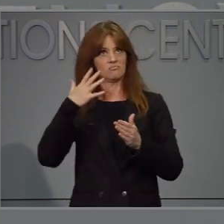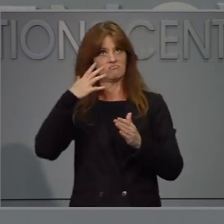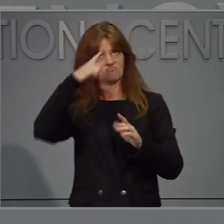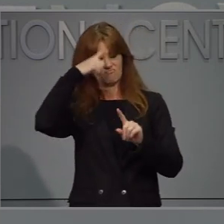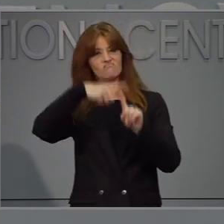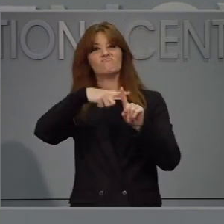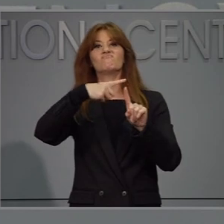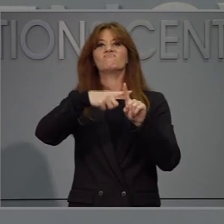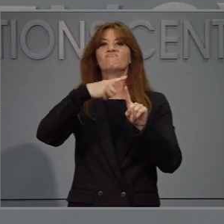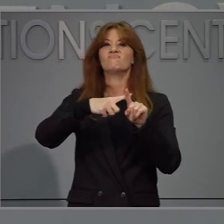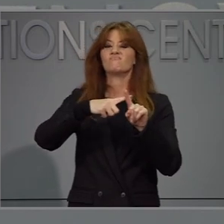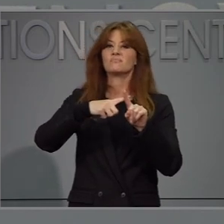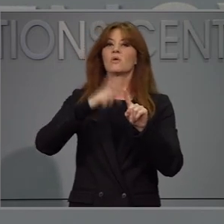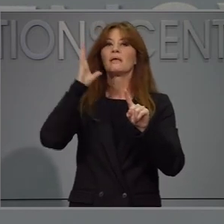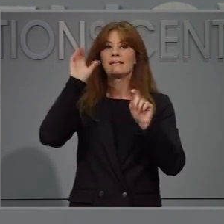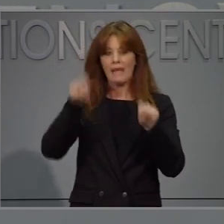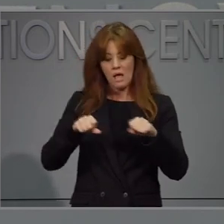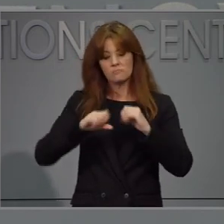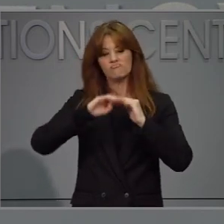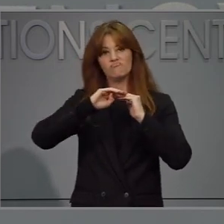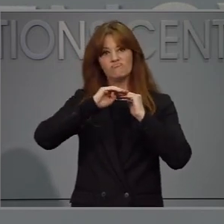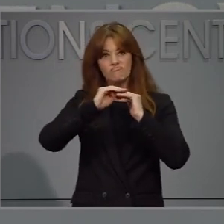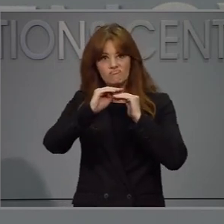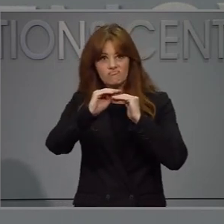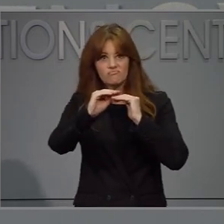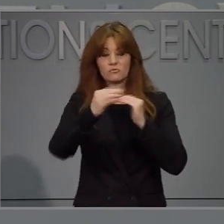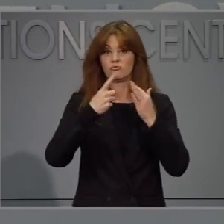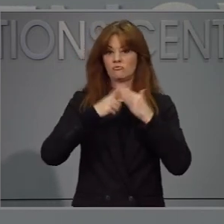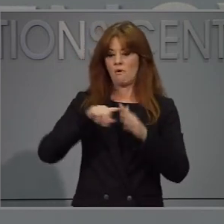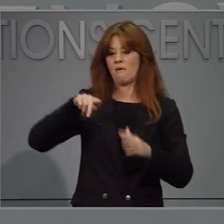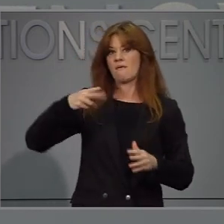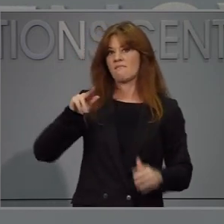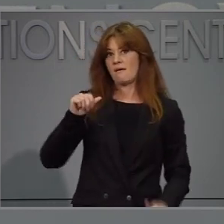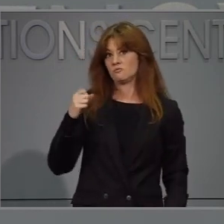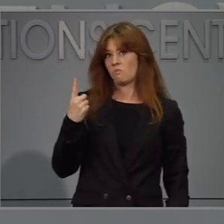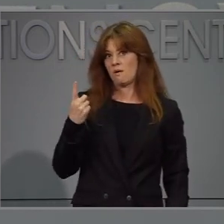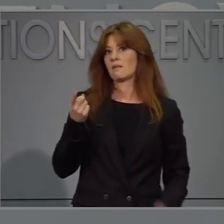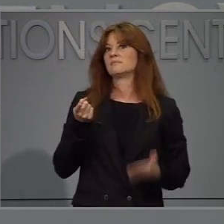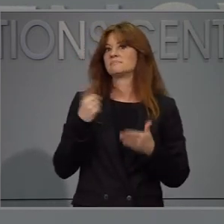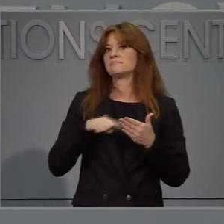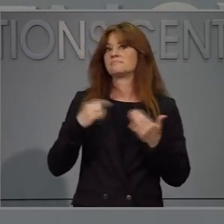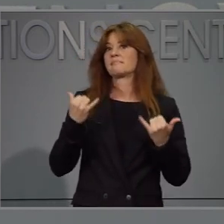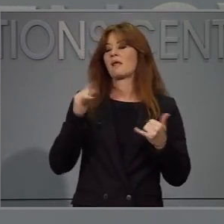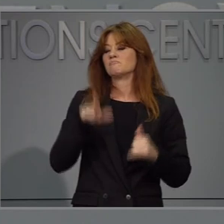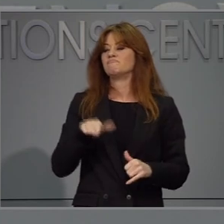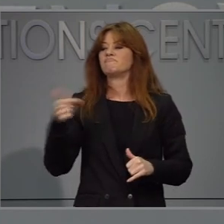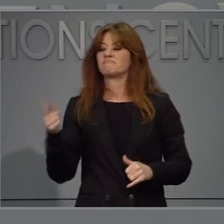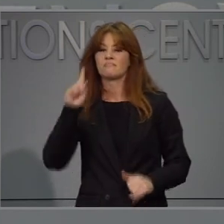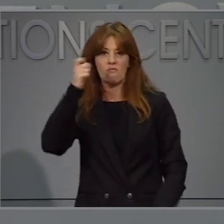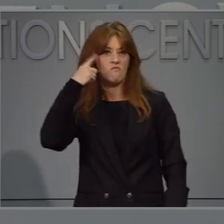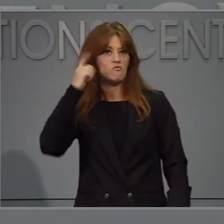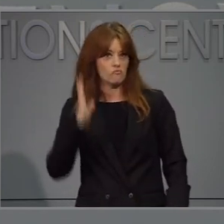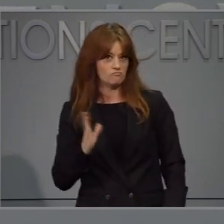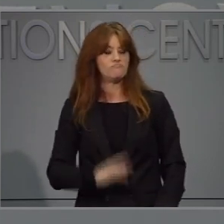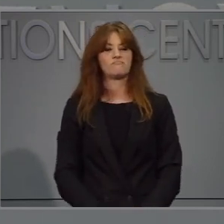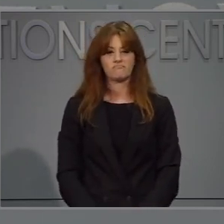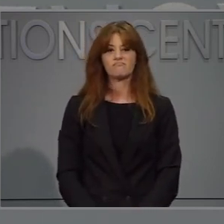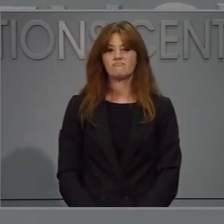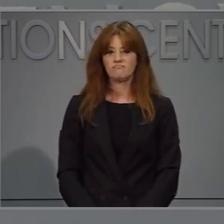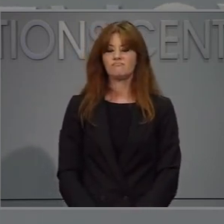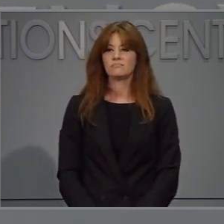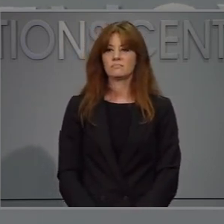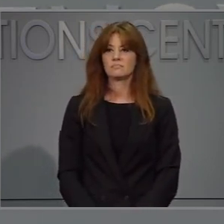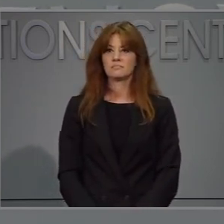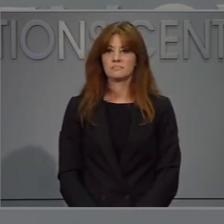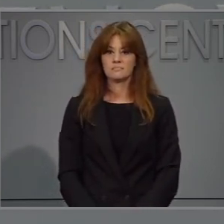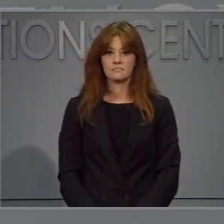that trends will be stable enough to move us into phase one next week. With that, I'll turn it back over to the governor. Thank you.